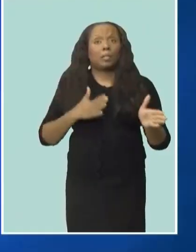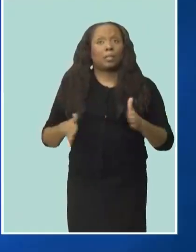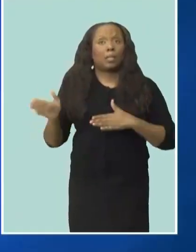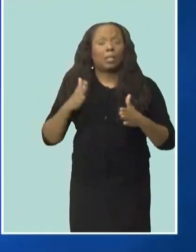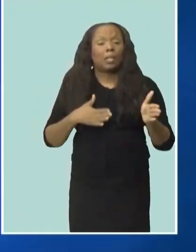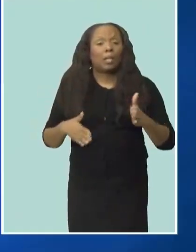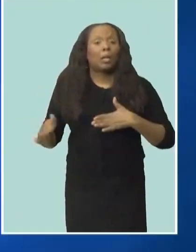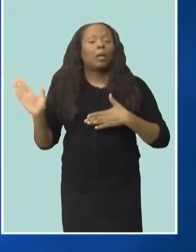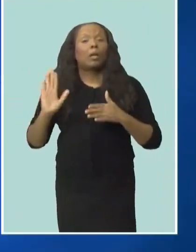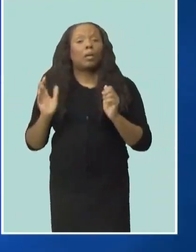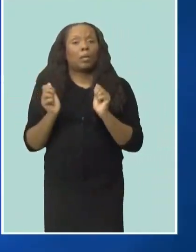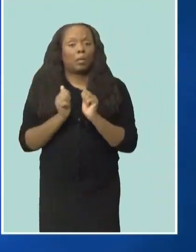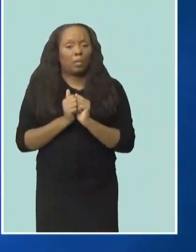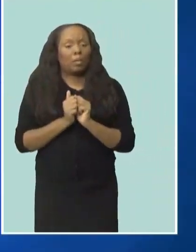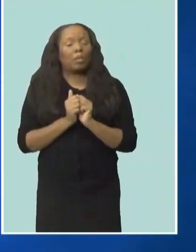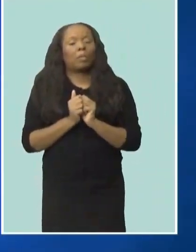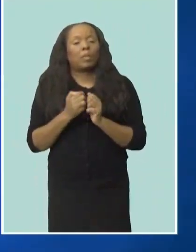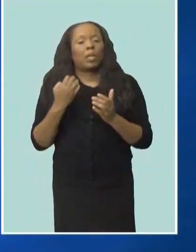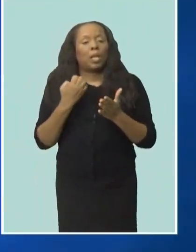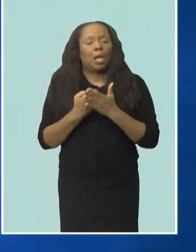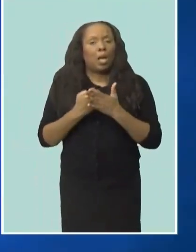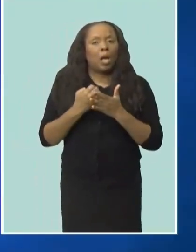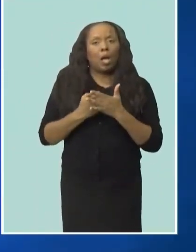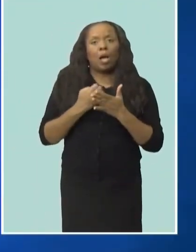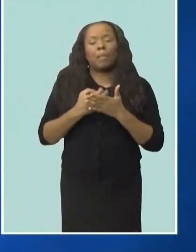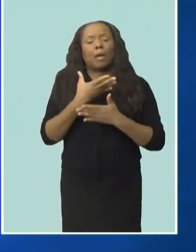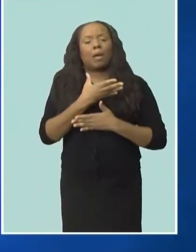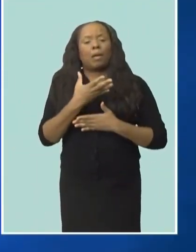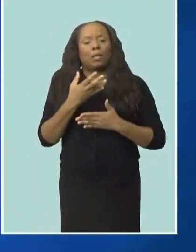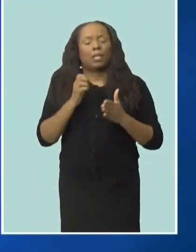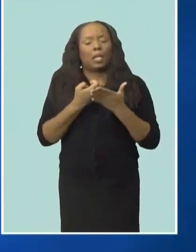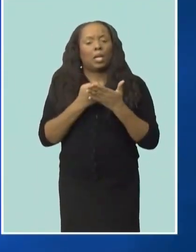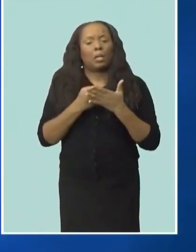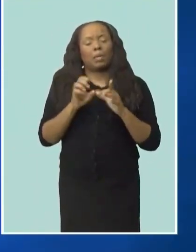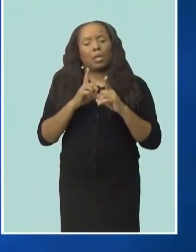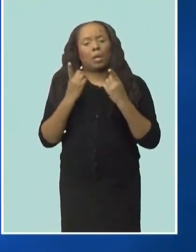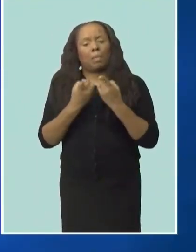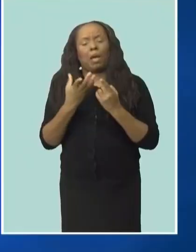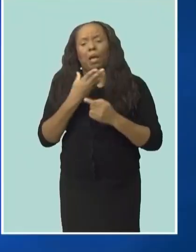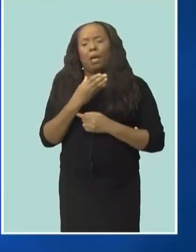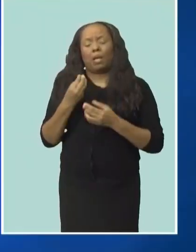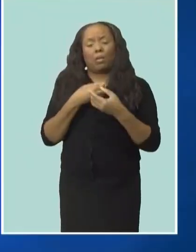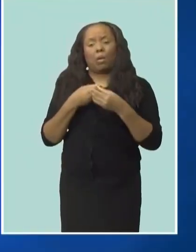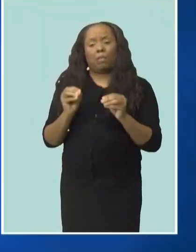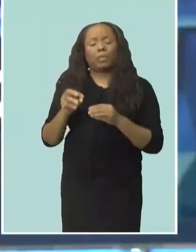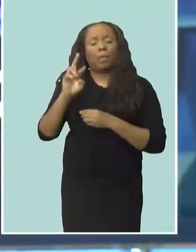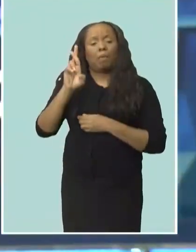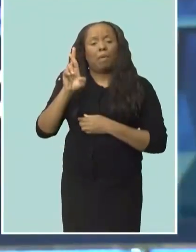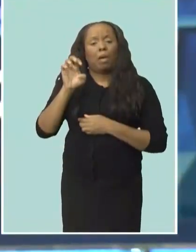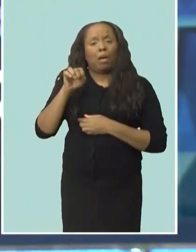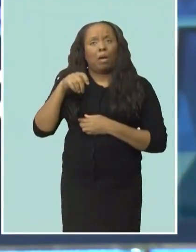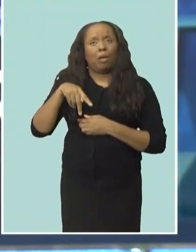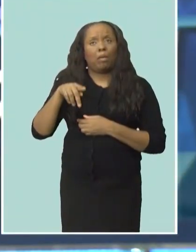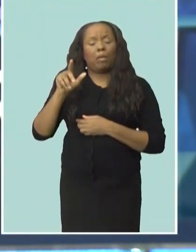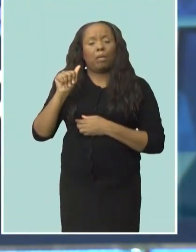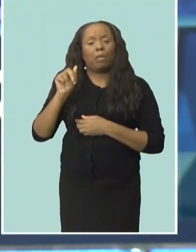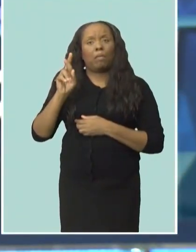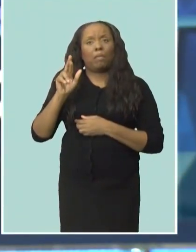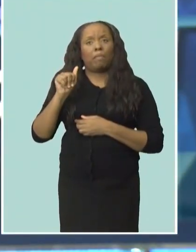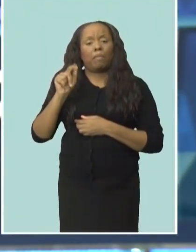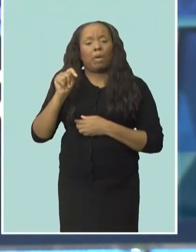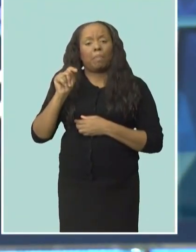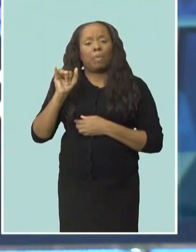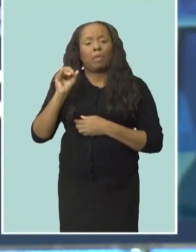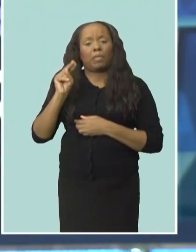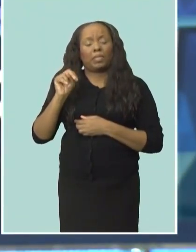of Reparations and Economic Enfranchisement. Anesta Henry, CBC News. Well, the